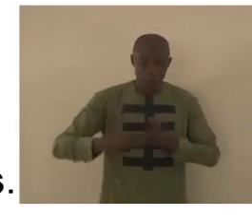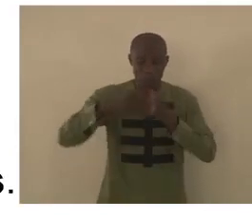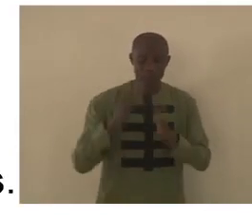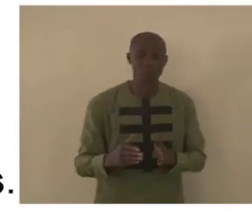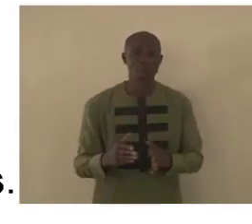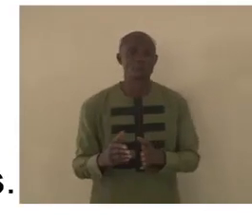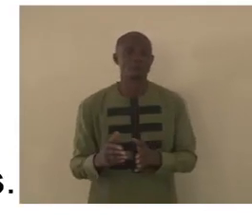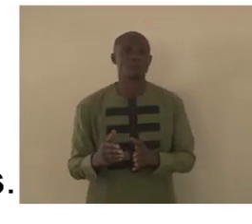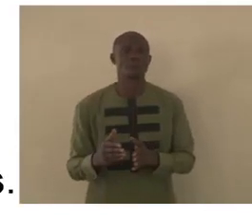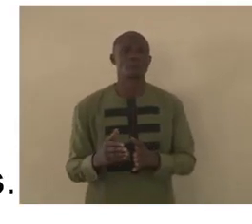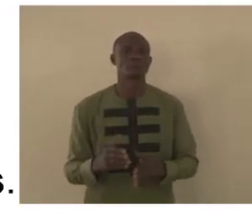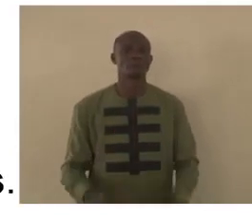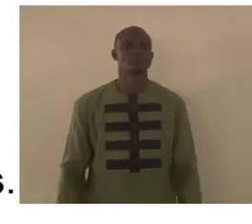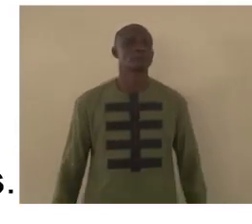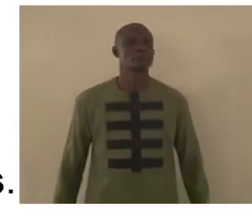leaders should do what?